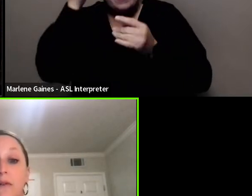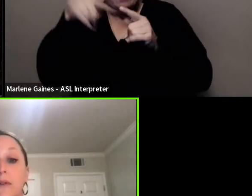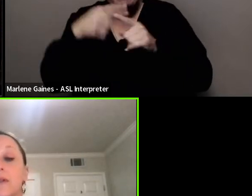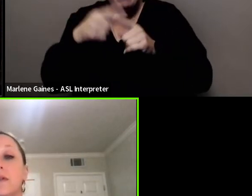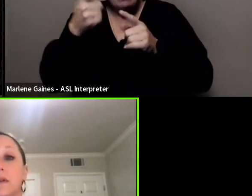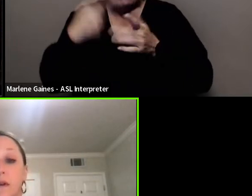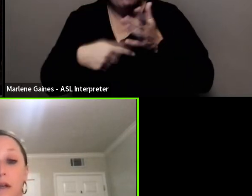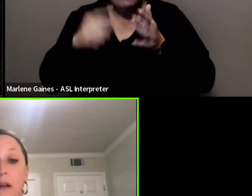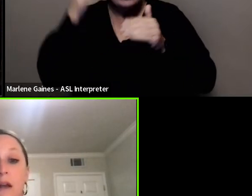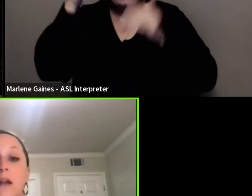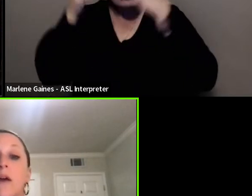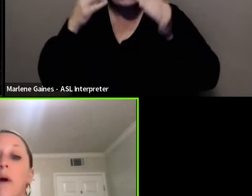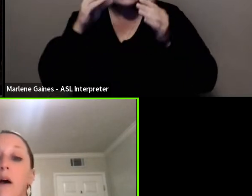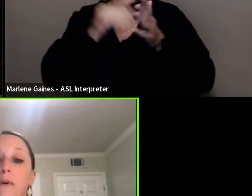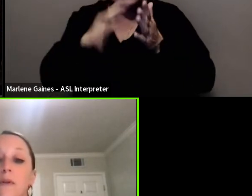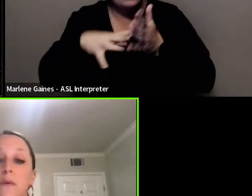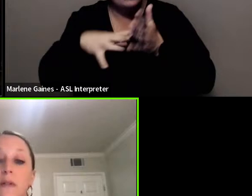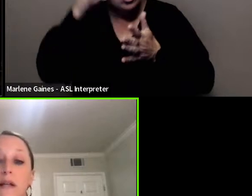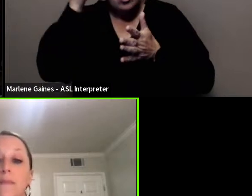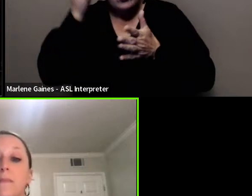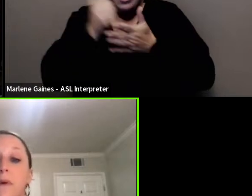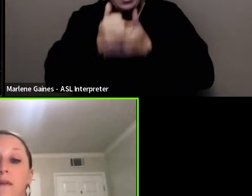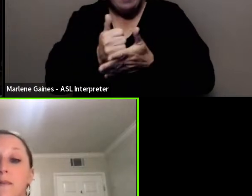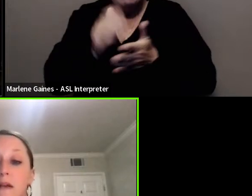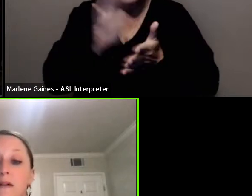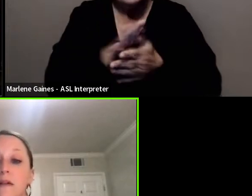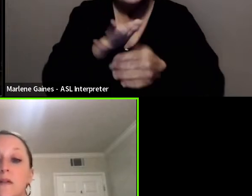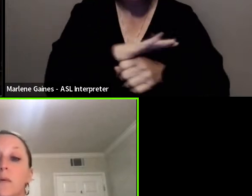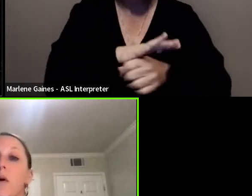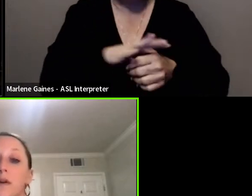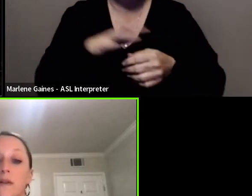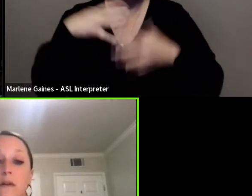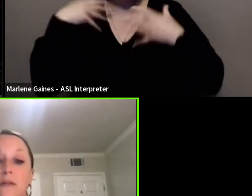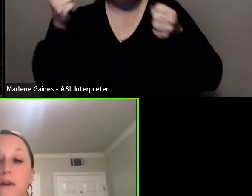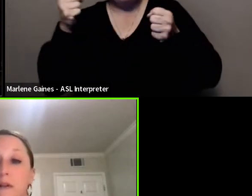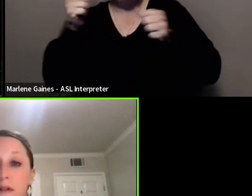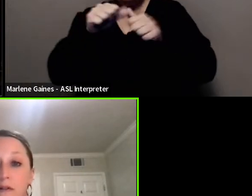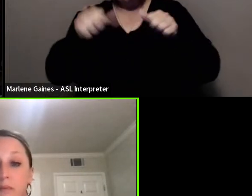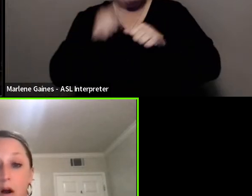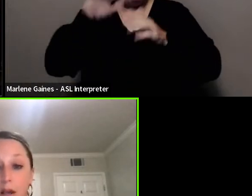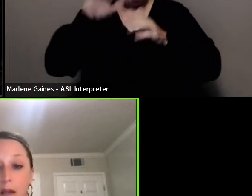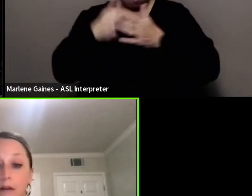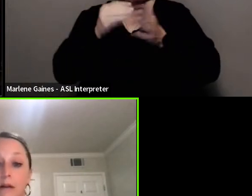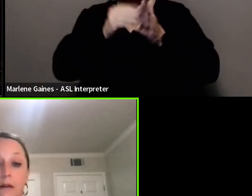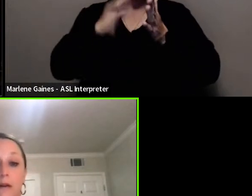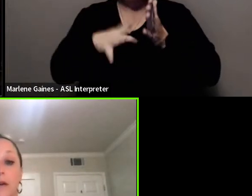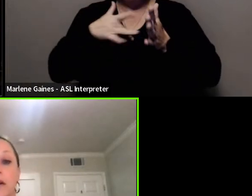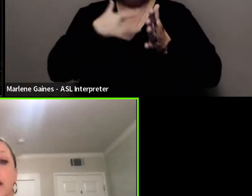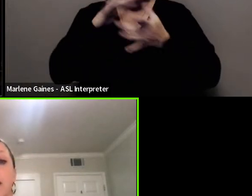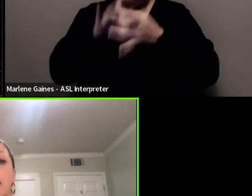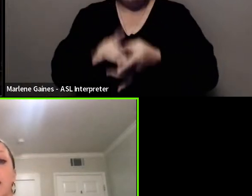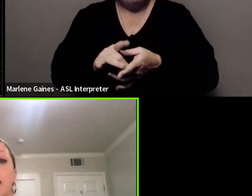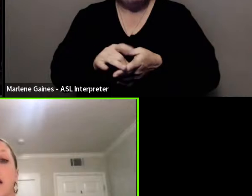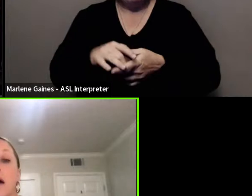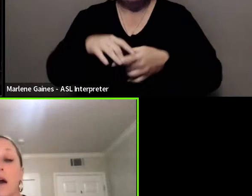necessary adult and student learning that will help our school sites be brave spaces where all our students feel a sense of belonging.